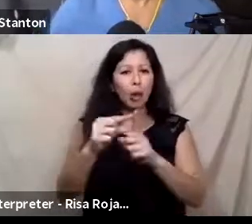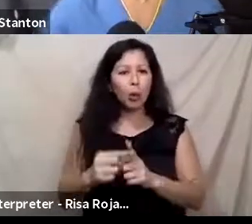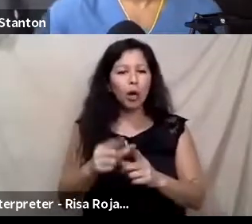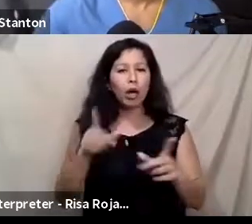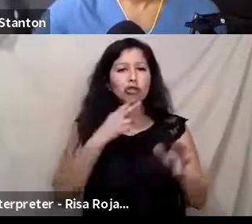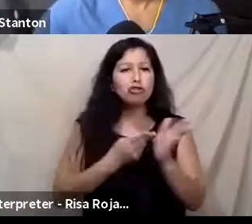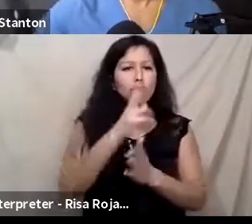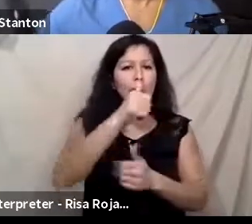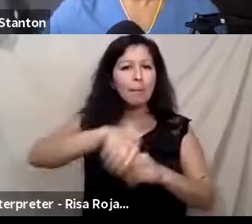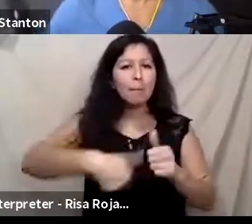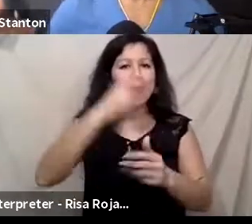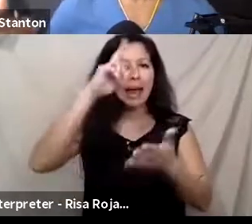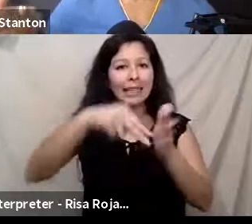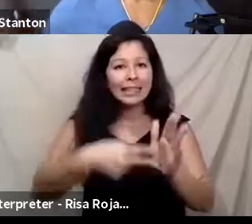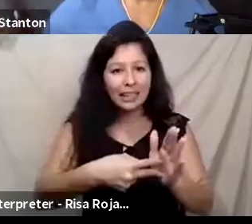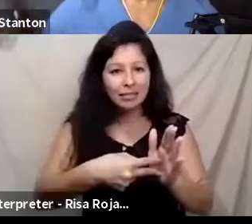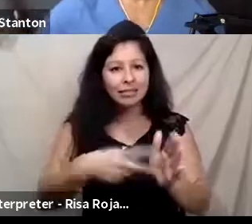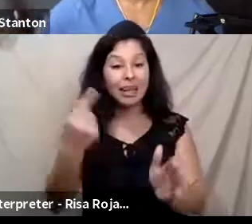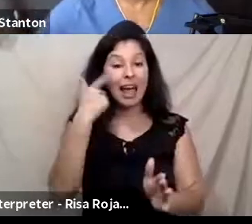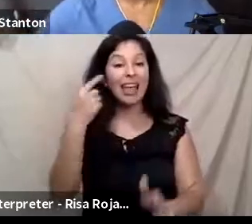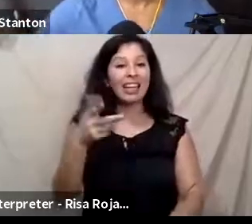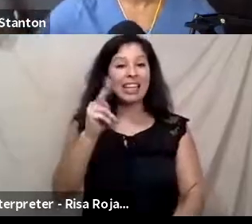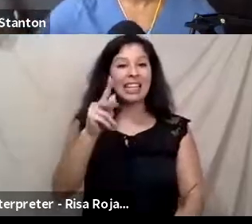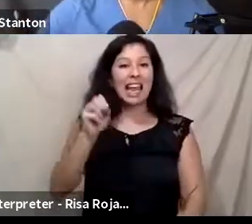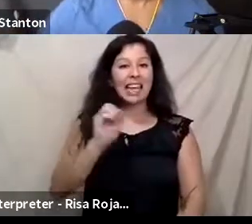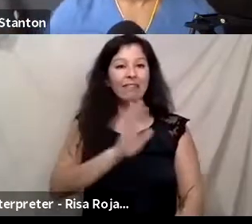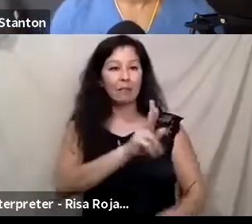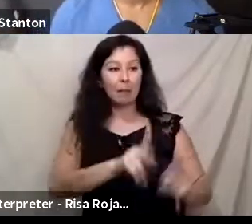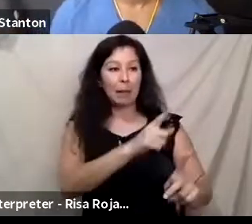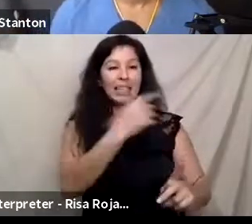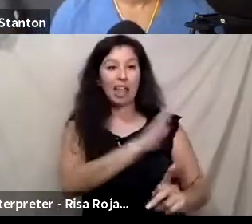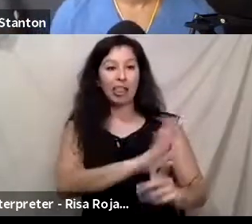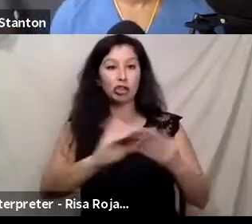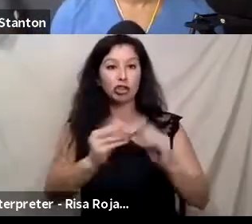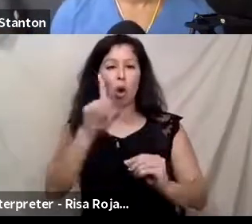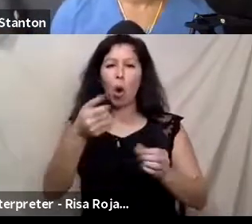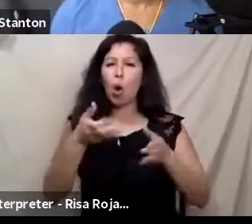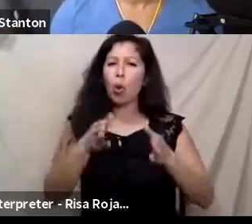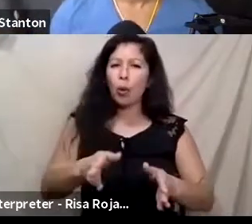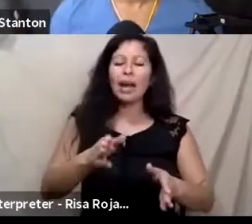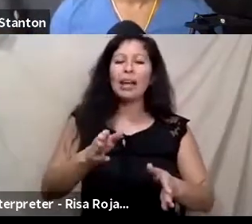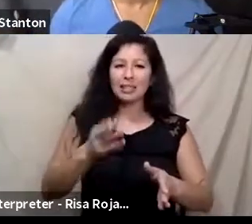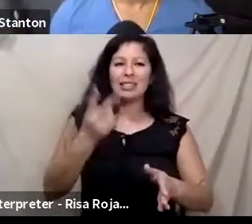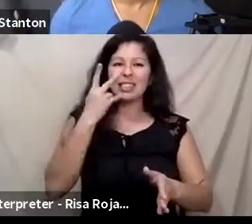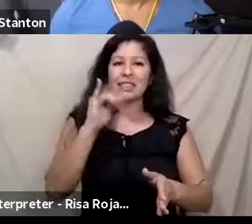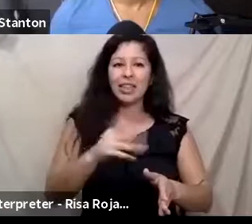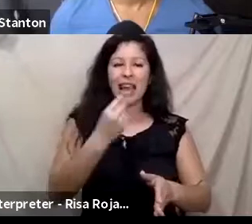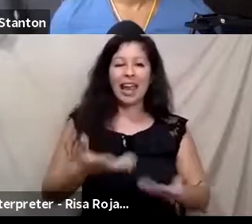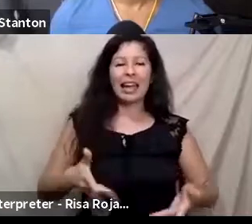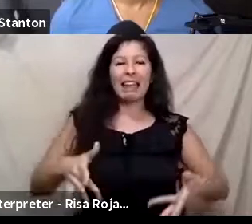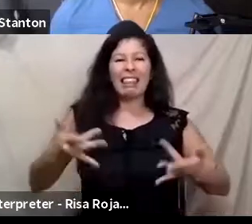behind the intent? And I think natives telling native stories is the only way that you can really get that and alleviate that sort of pressure